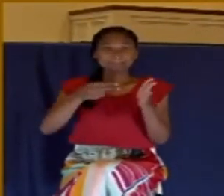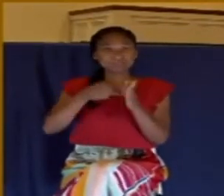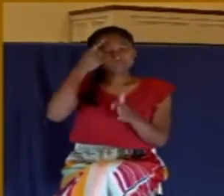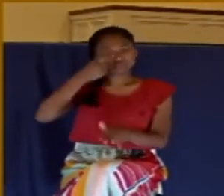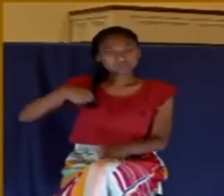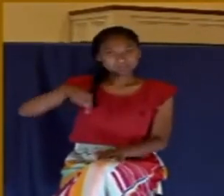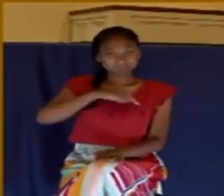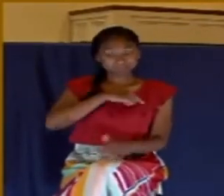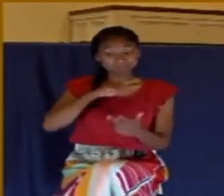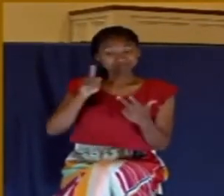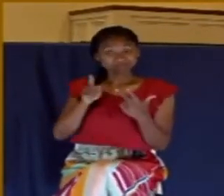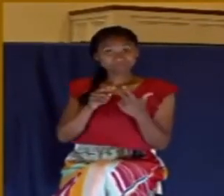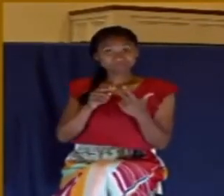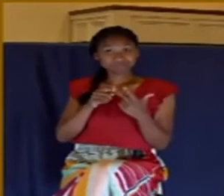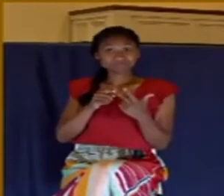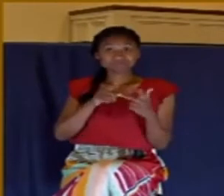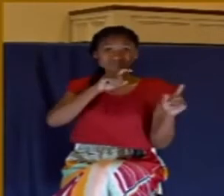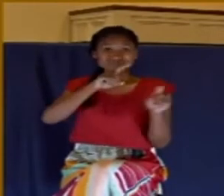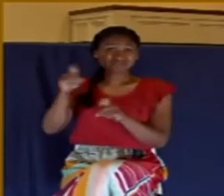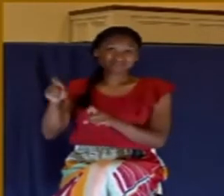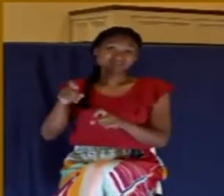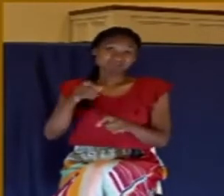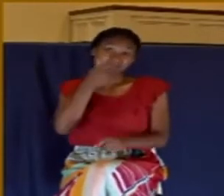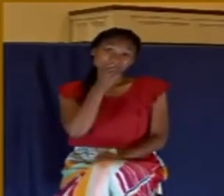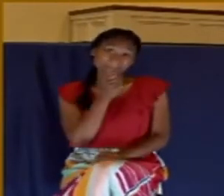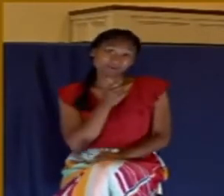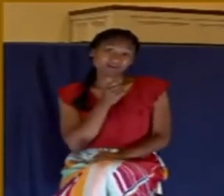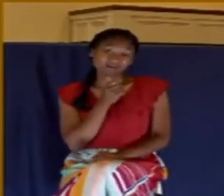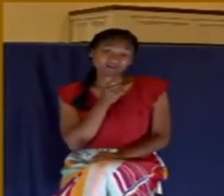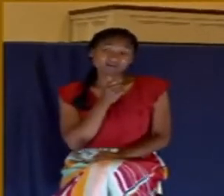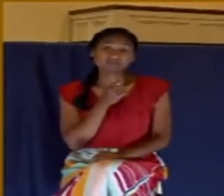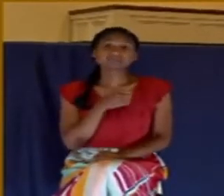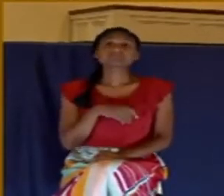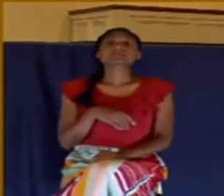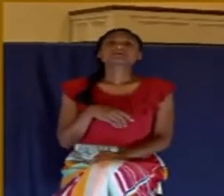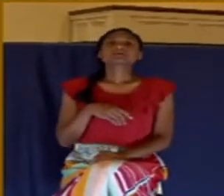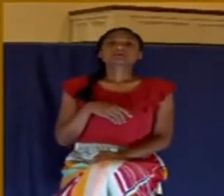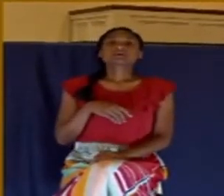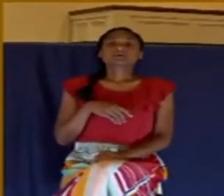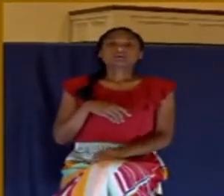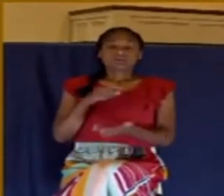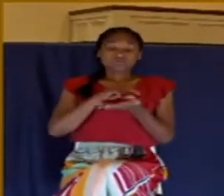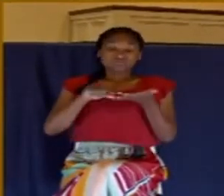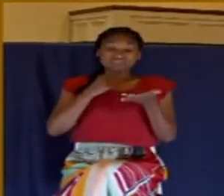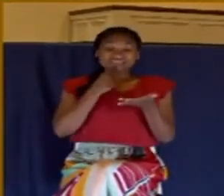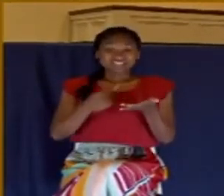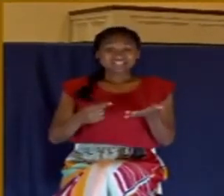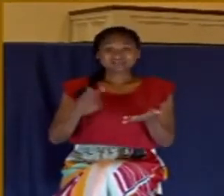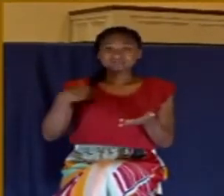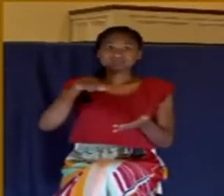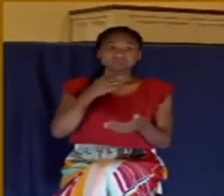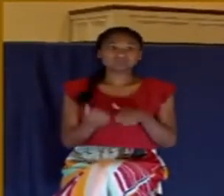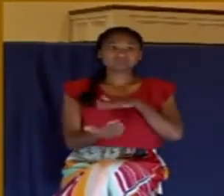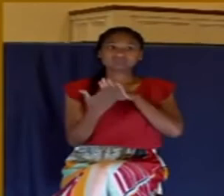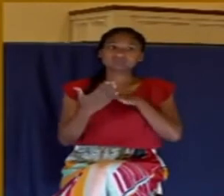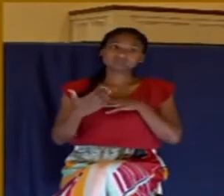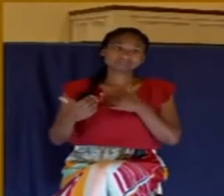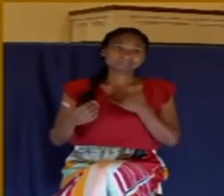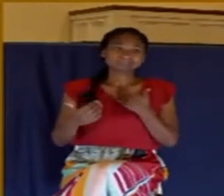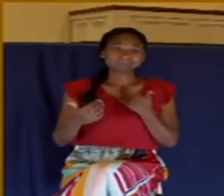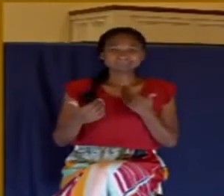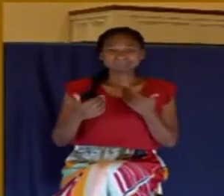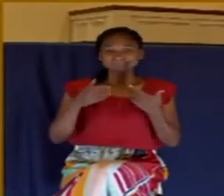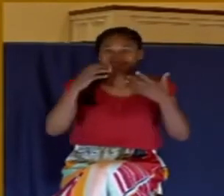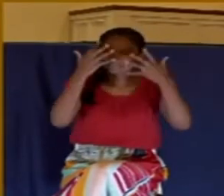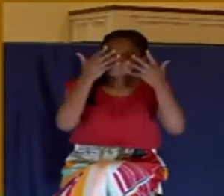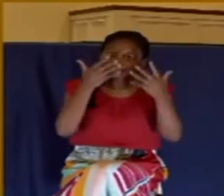where he says, ye are in heaviness through manifold temptation. Lupeo, to be afflicted with sorrow.